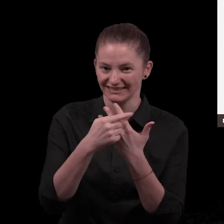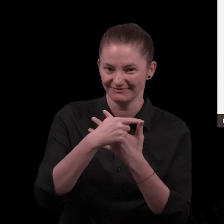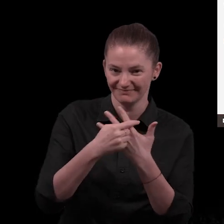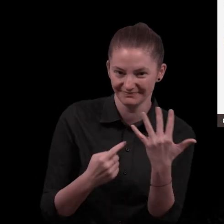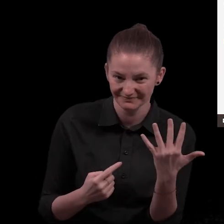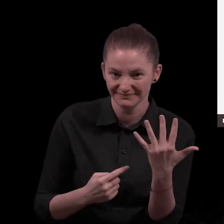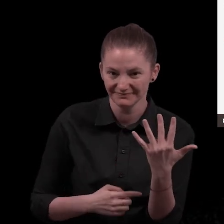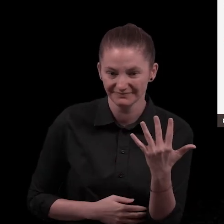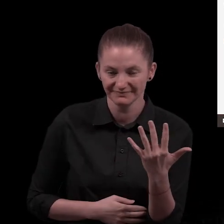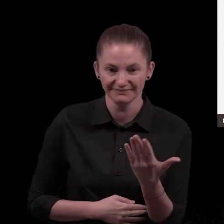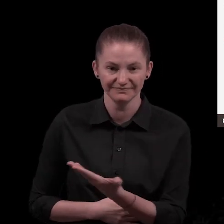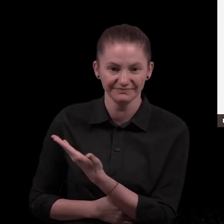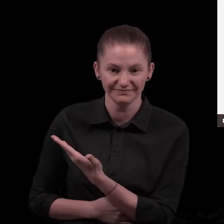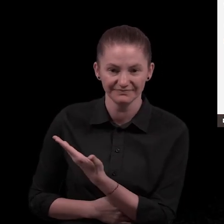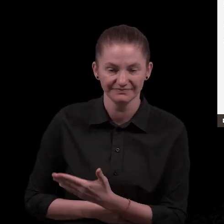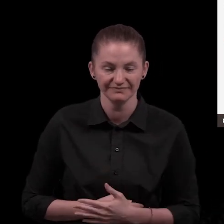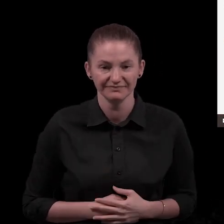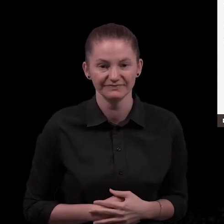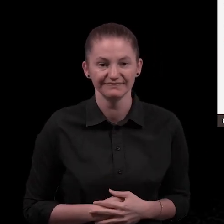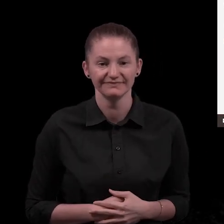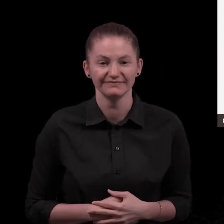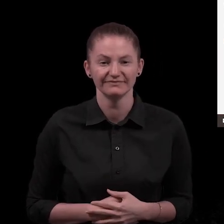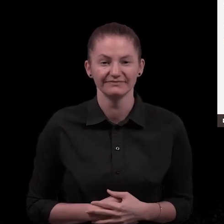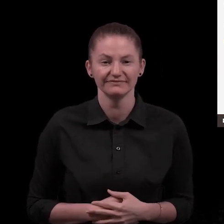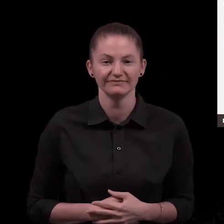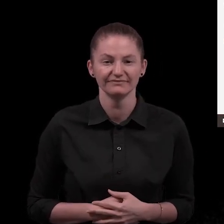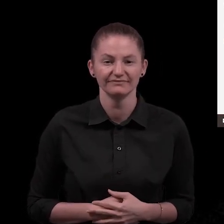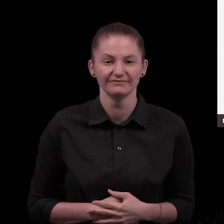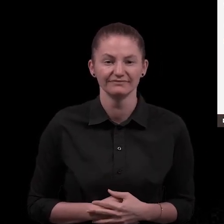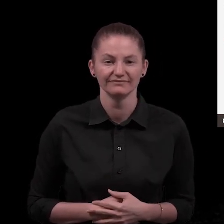structure, detect fields, and extract values and pairs.